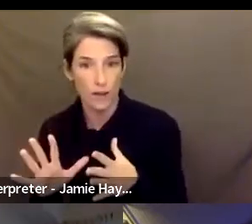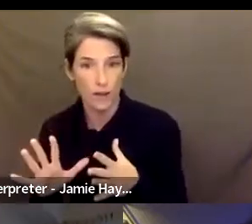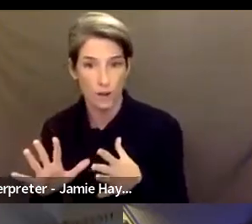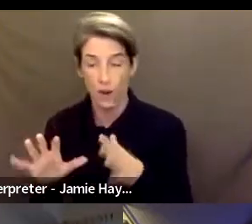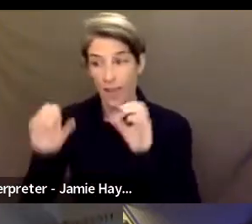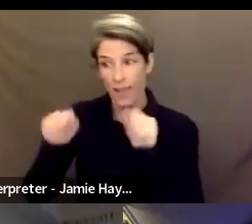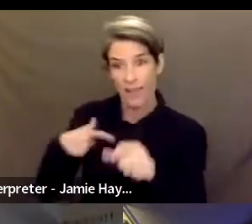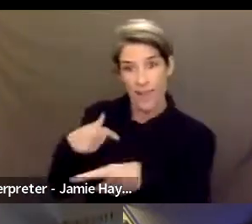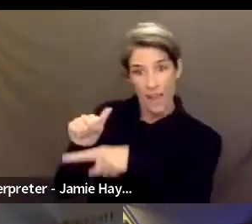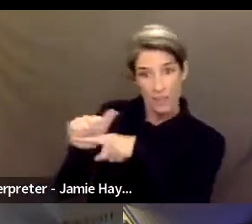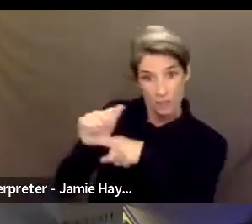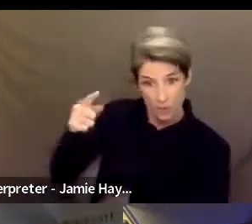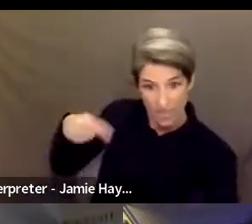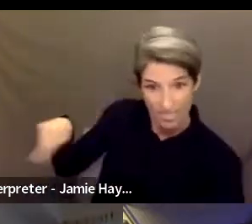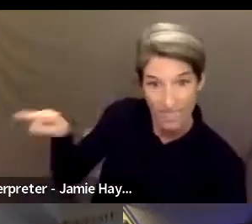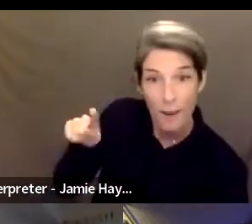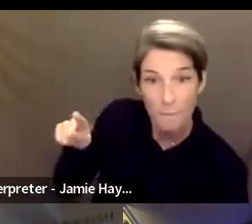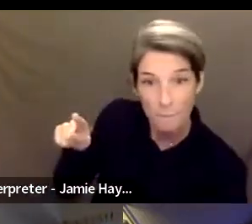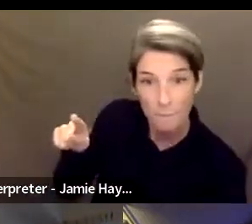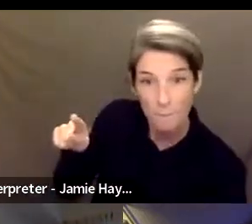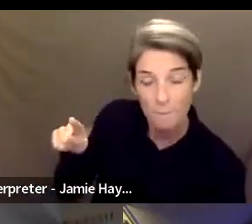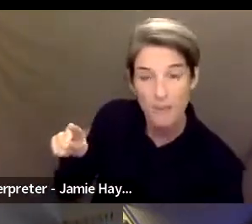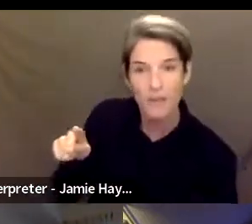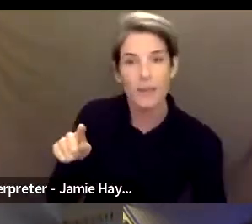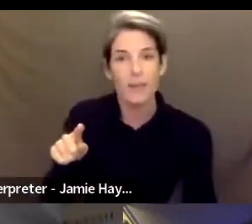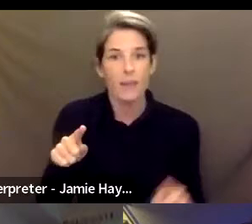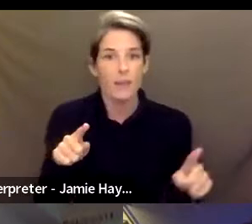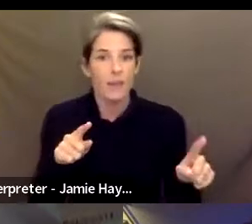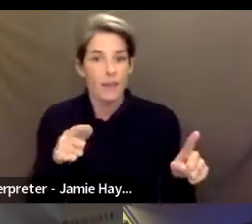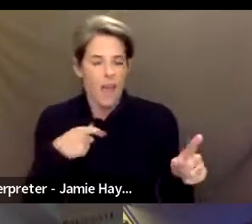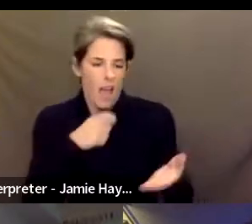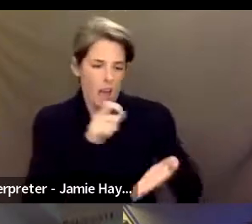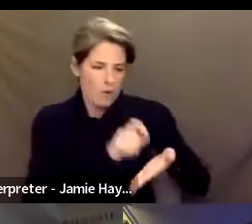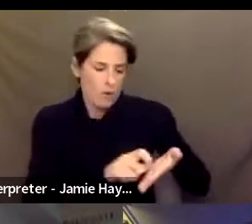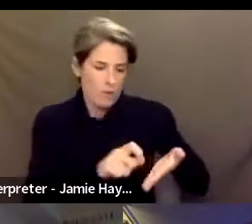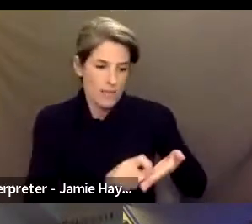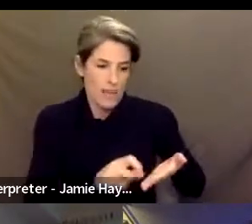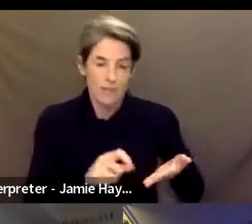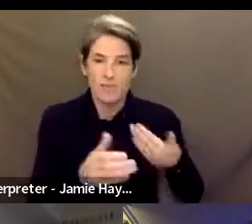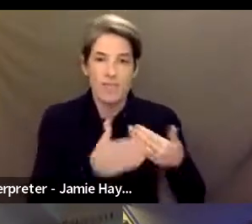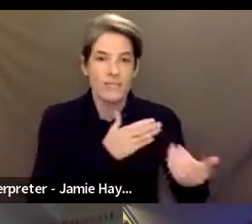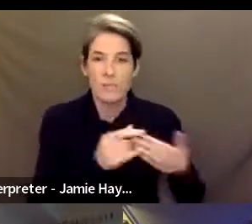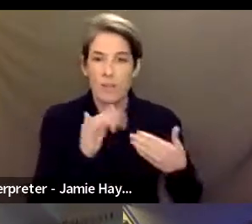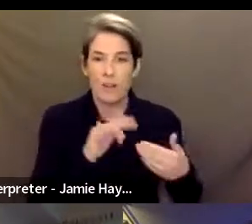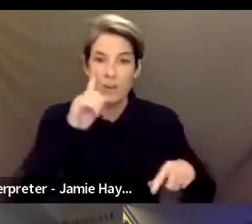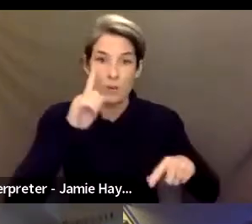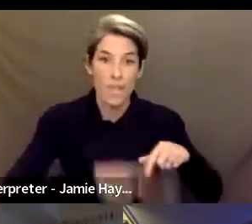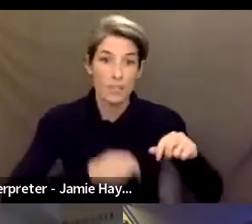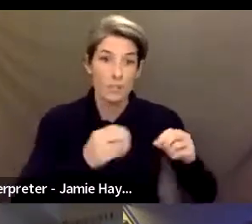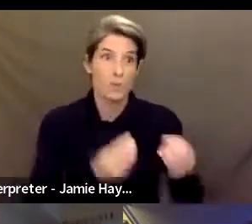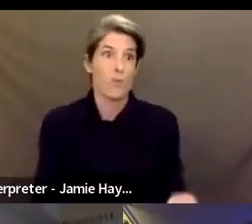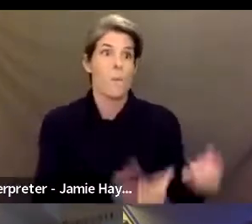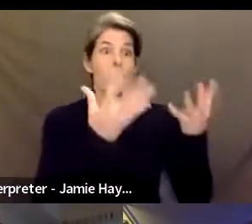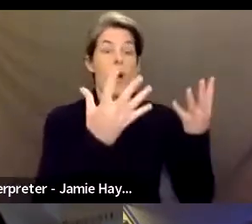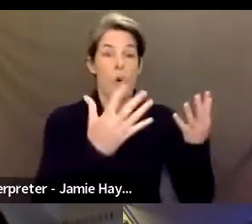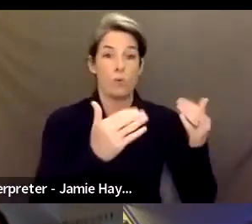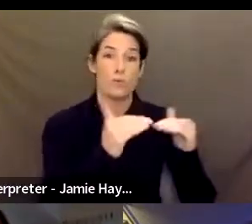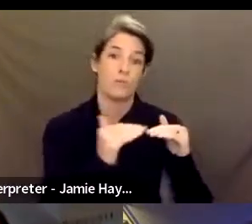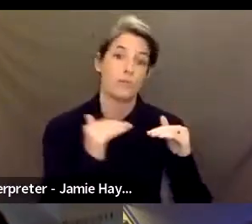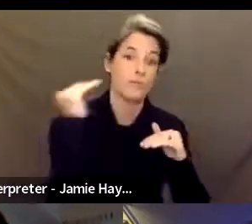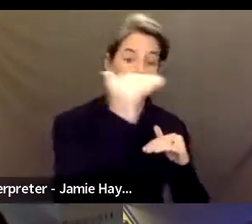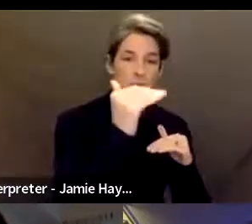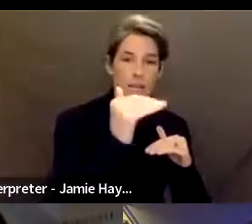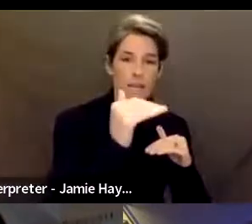And I think I wrote this down, what Ben said, just because you can't do the most doesn't mean you can't do the least, right? So even if you can't hire me in